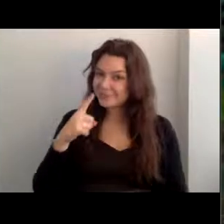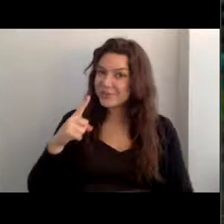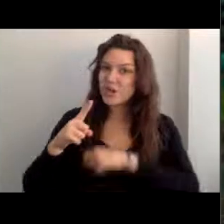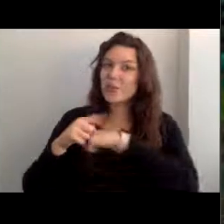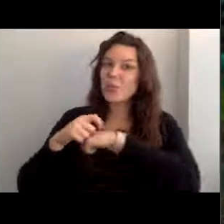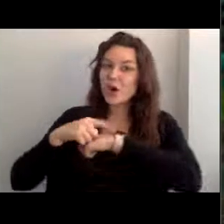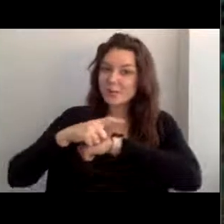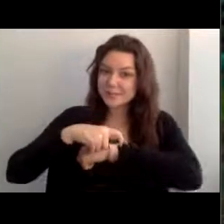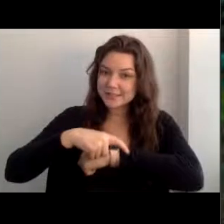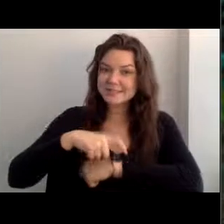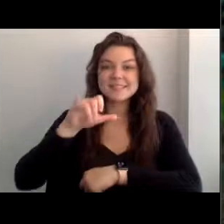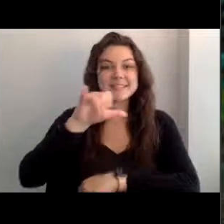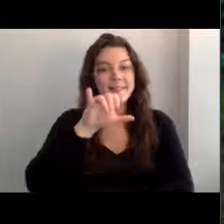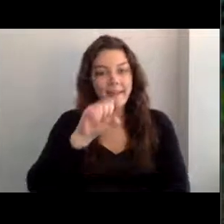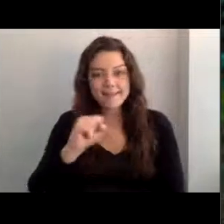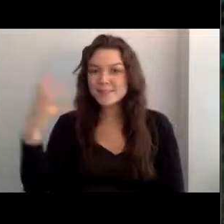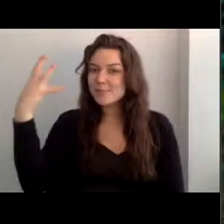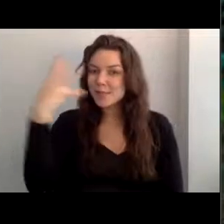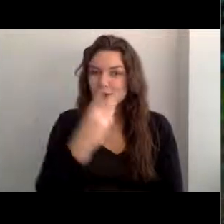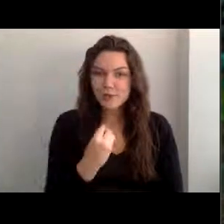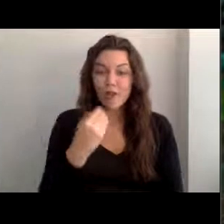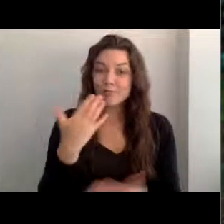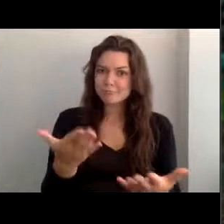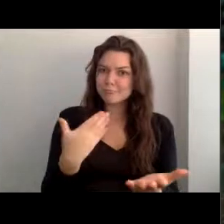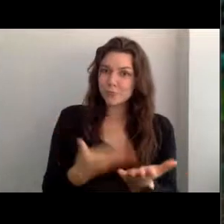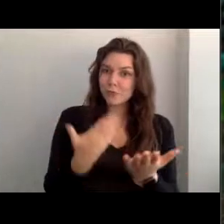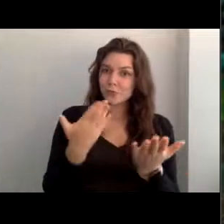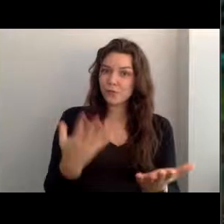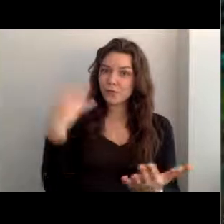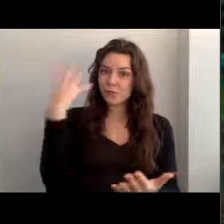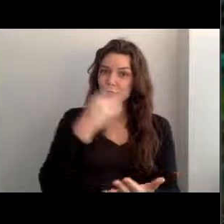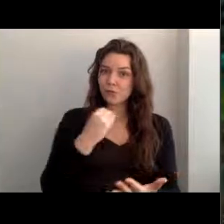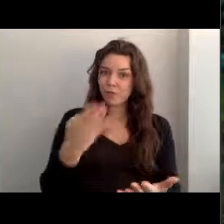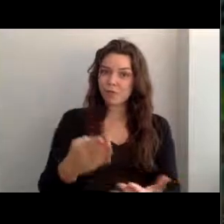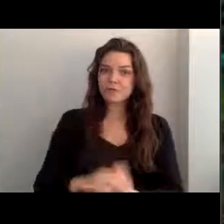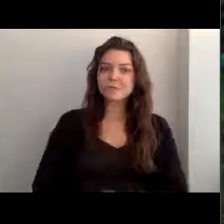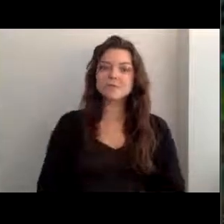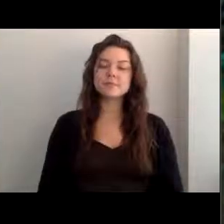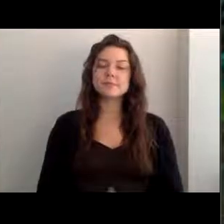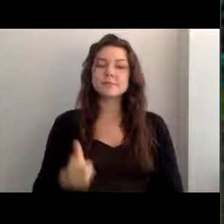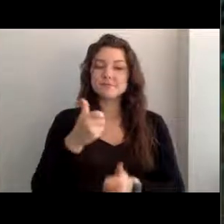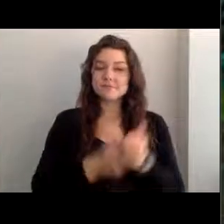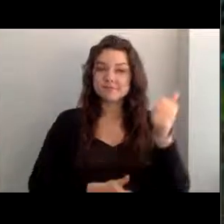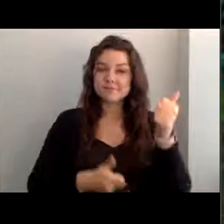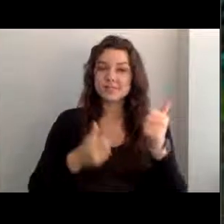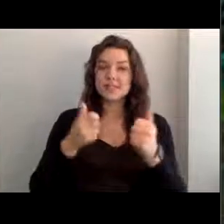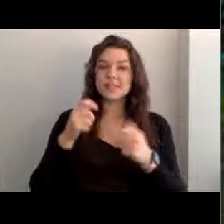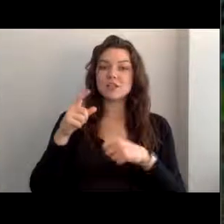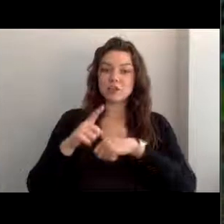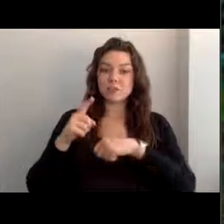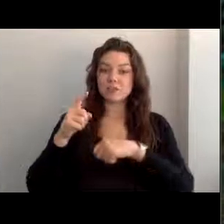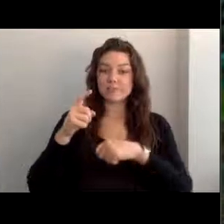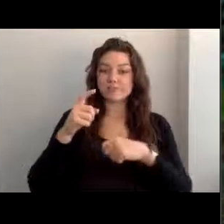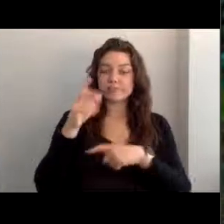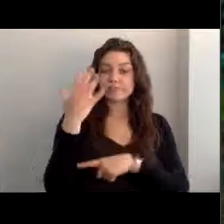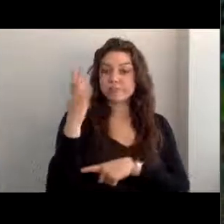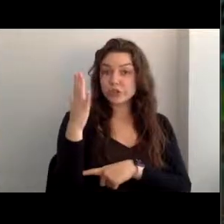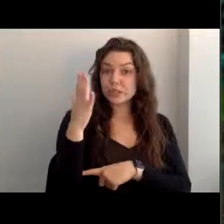yes, I said they're beautiful. I mean, this is the proof right here, right? Each pair of Christmas trees belongs to one worm, and these are